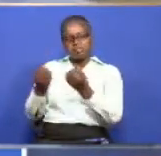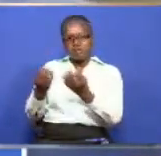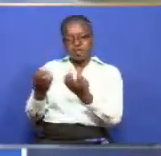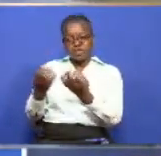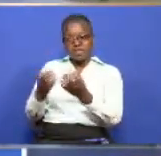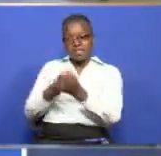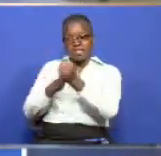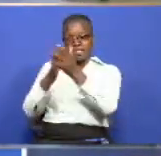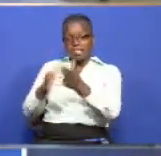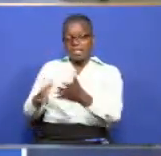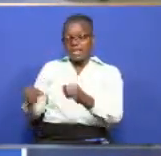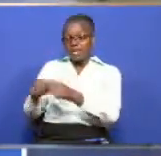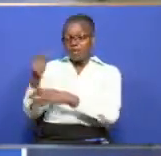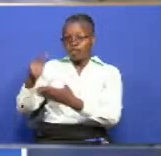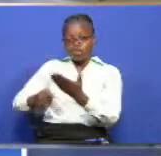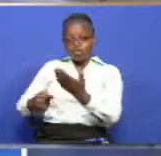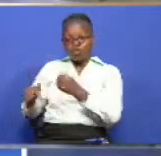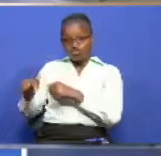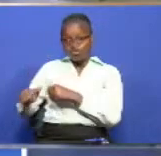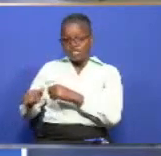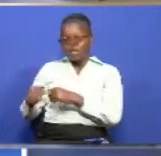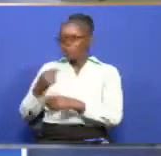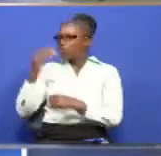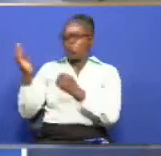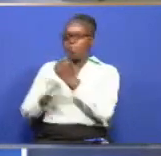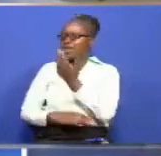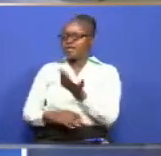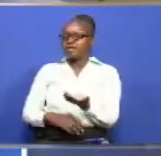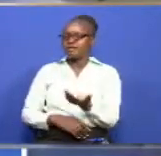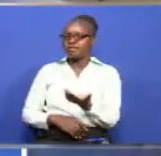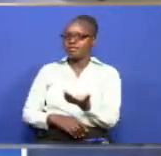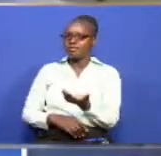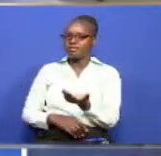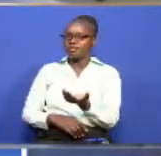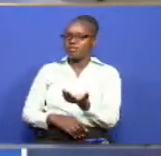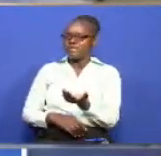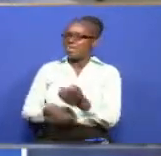happened in the County Assembly of Kitui today is very unfortunate.